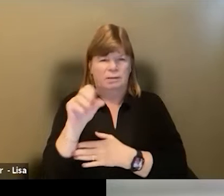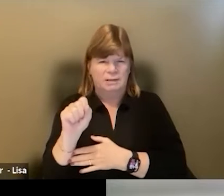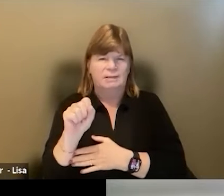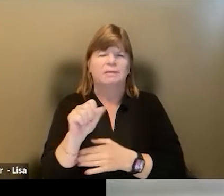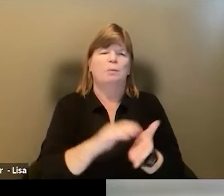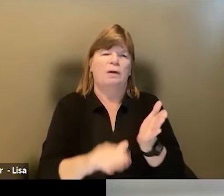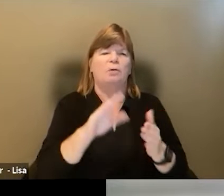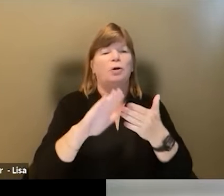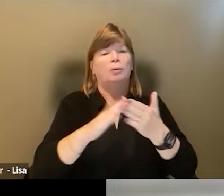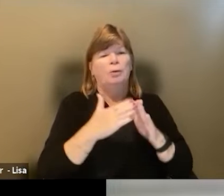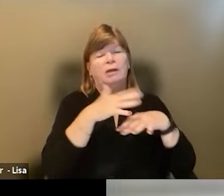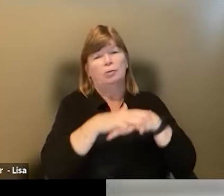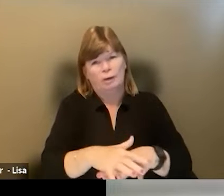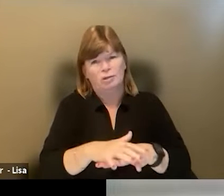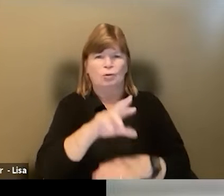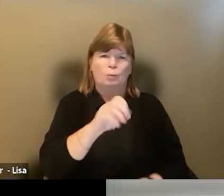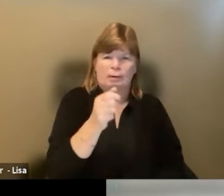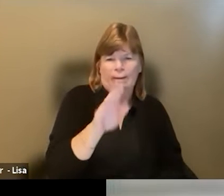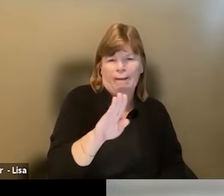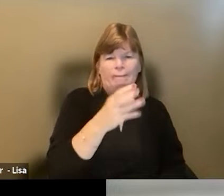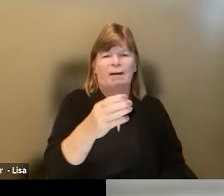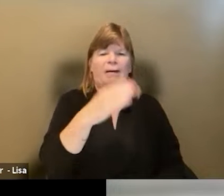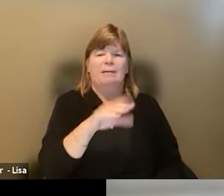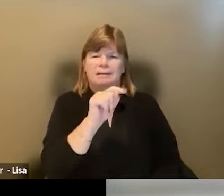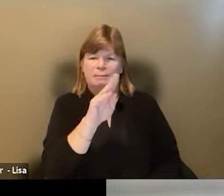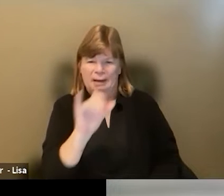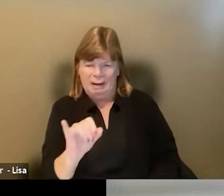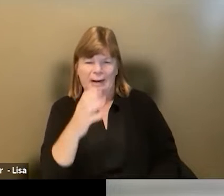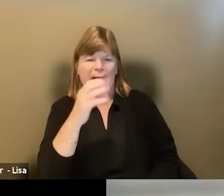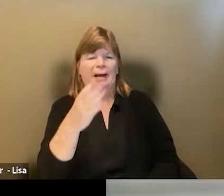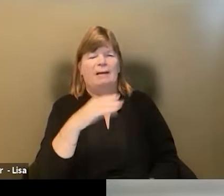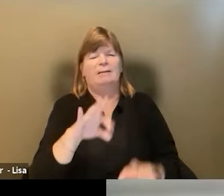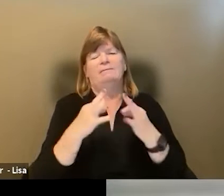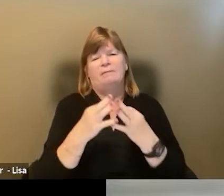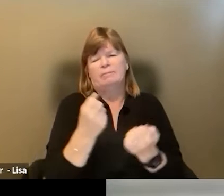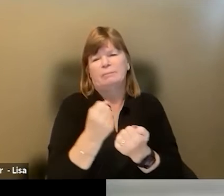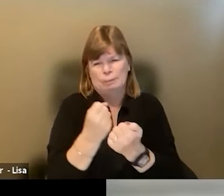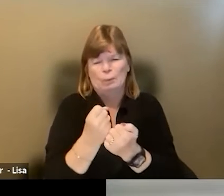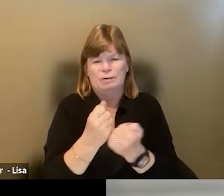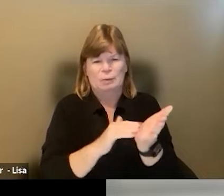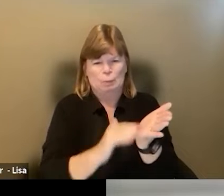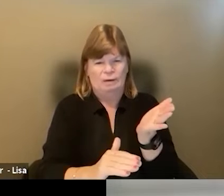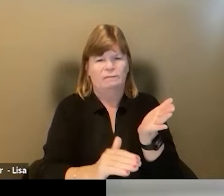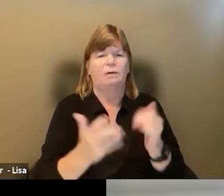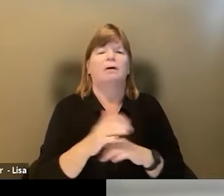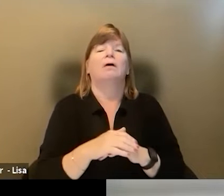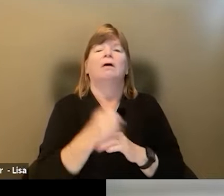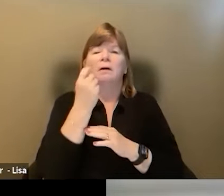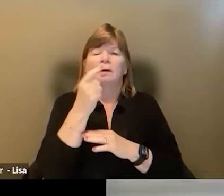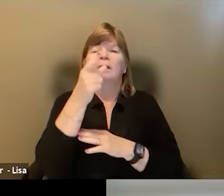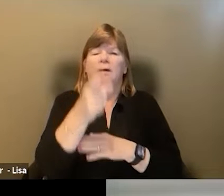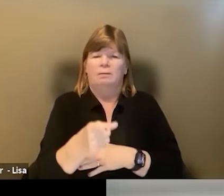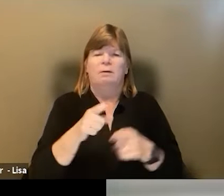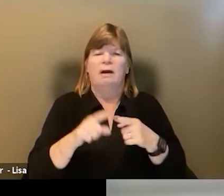community integration and habilitation waiver, the traumatic brain injury waiver, and the family supports waiver amendments. There are